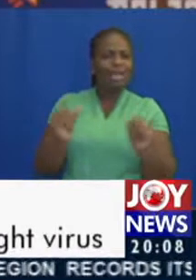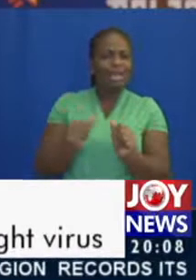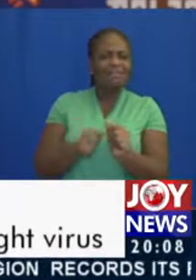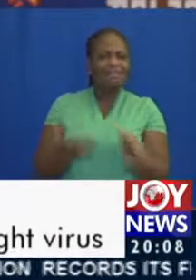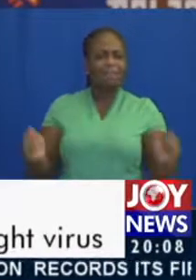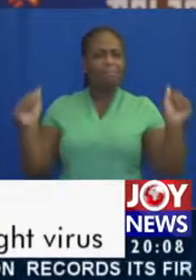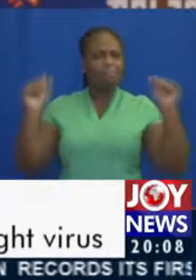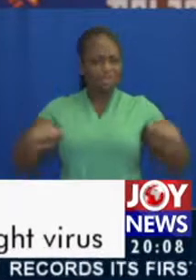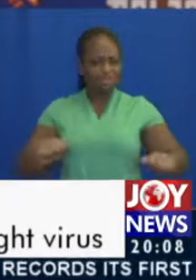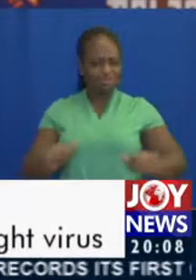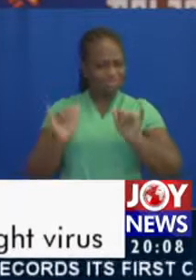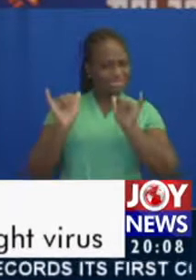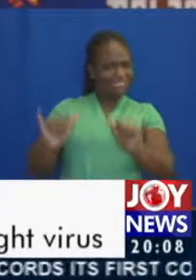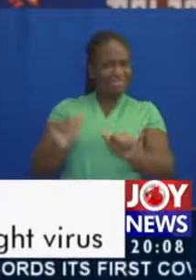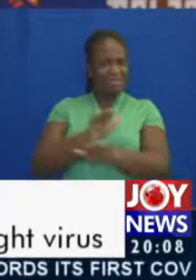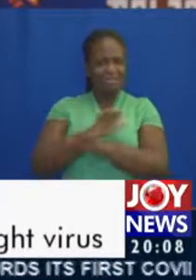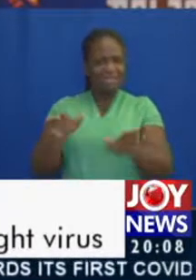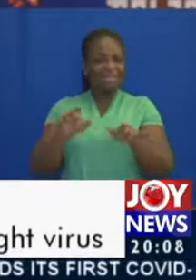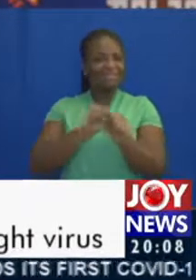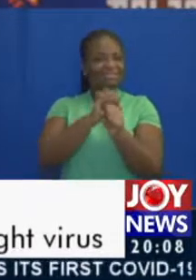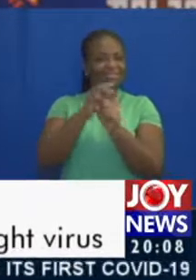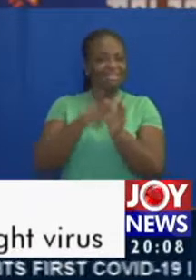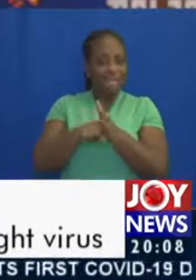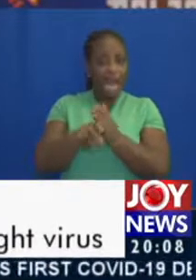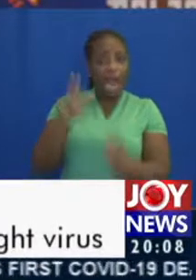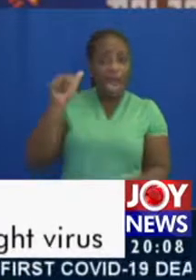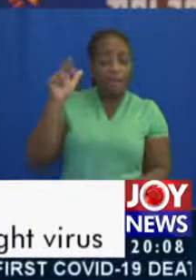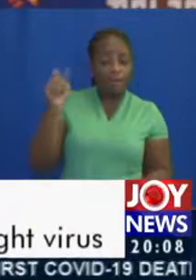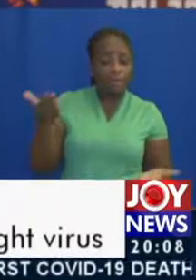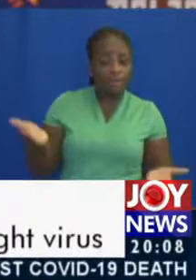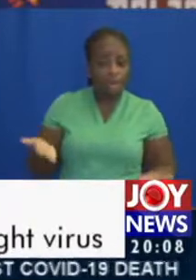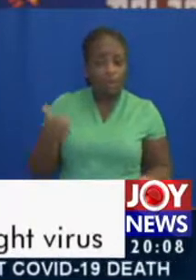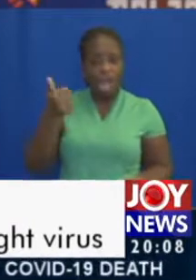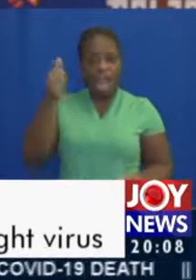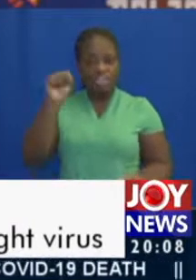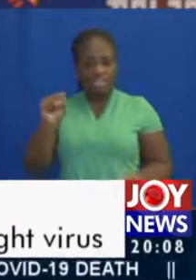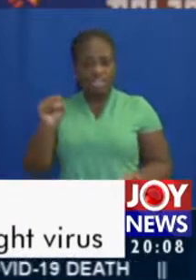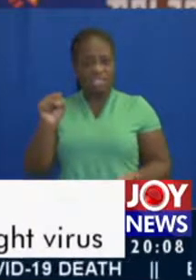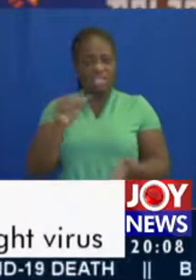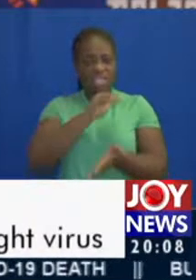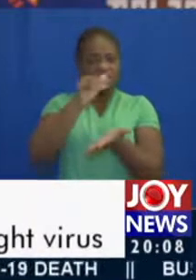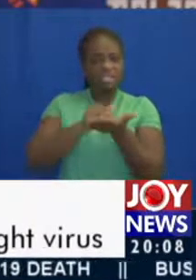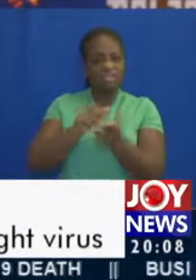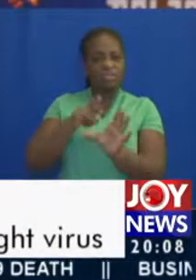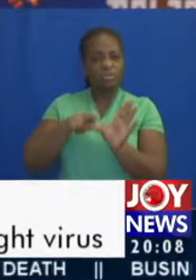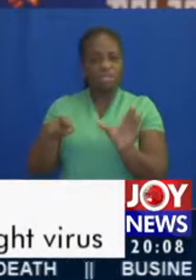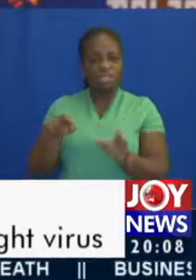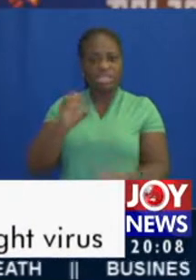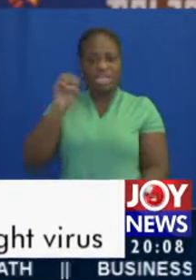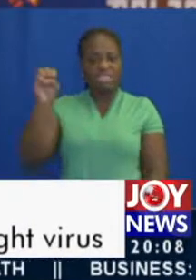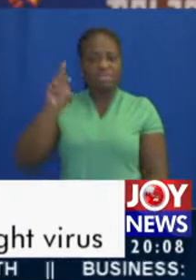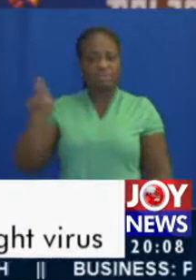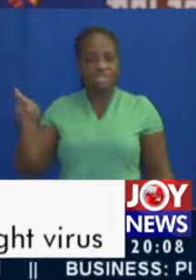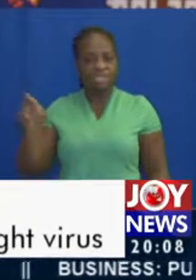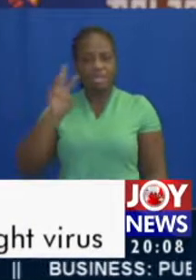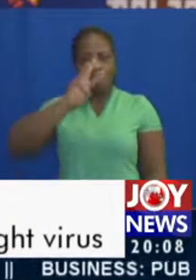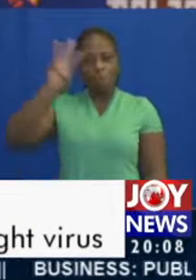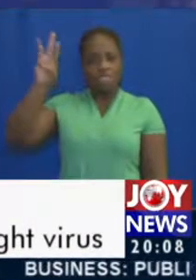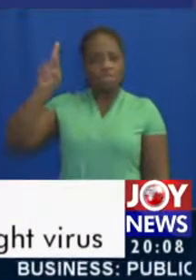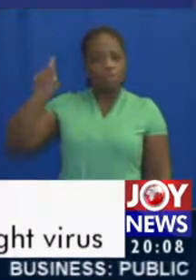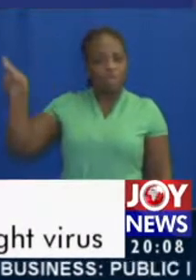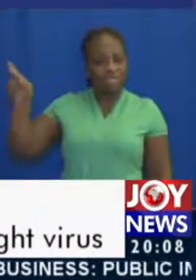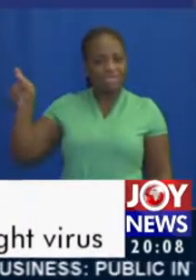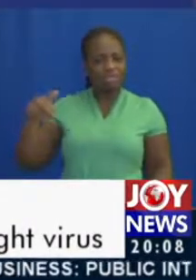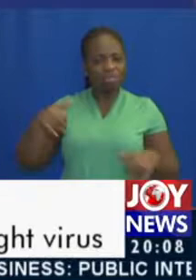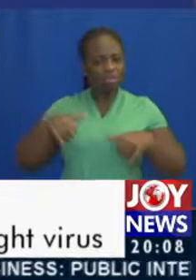that situation. Greater Accra, Ashanti, Central, Eastern, and Western